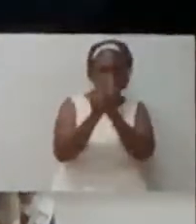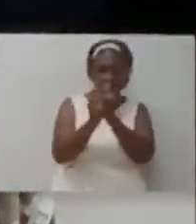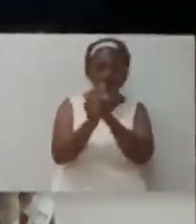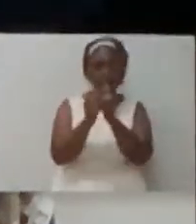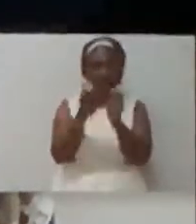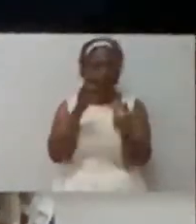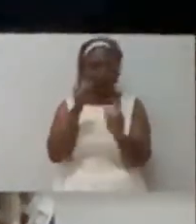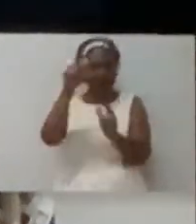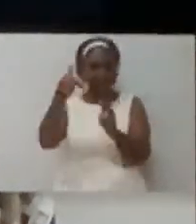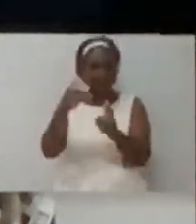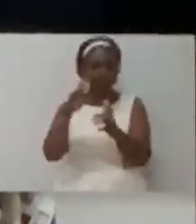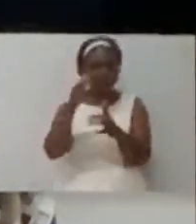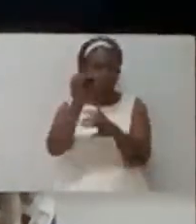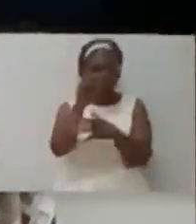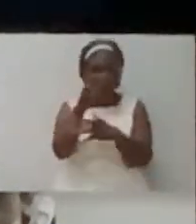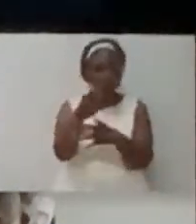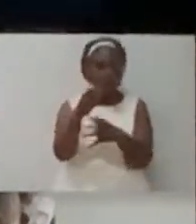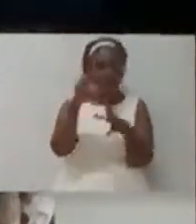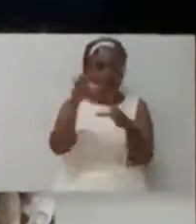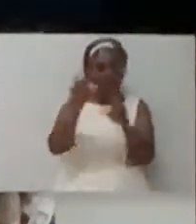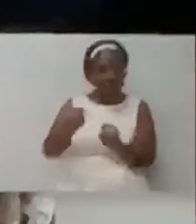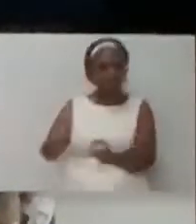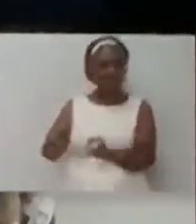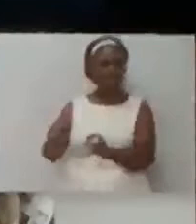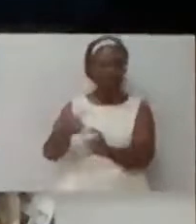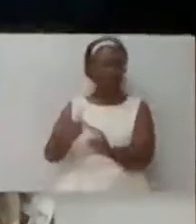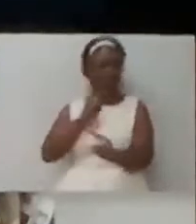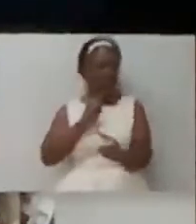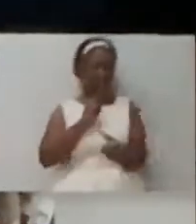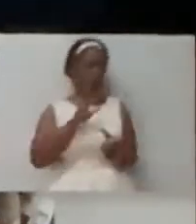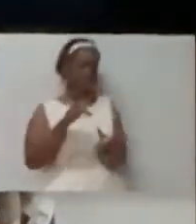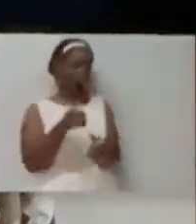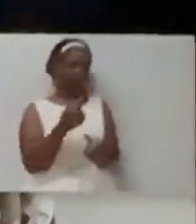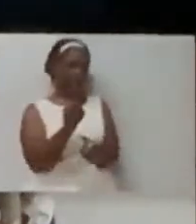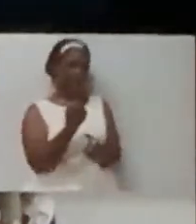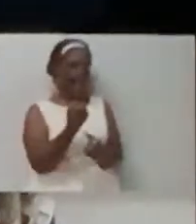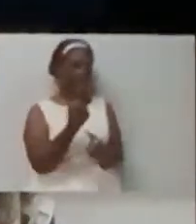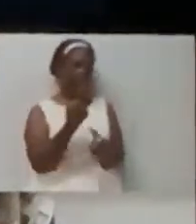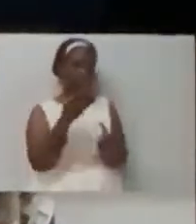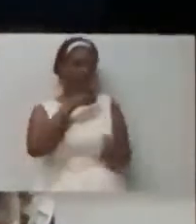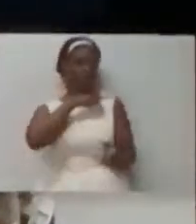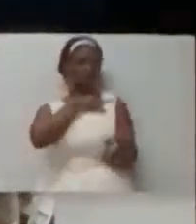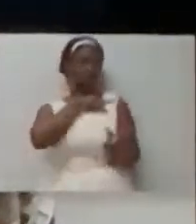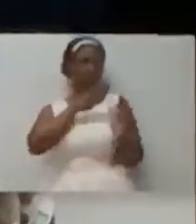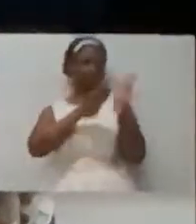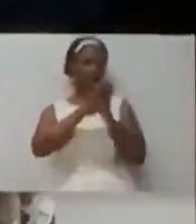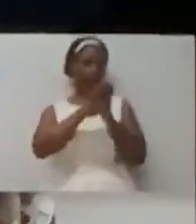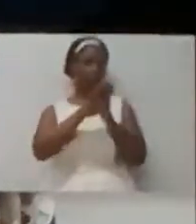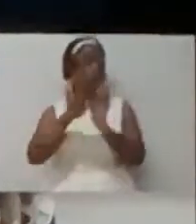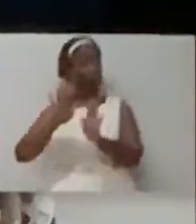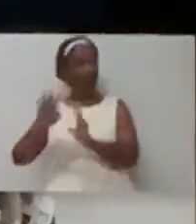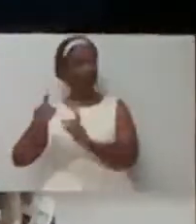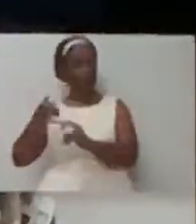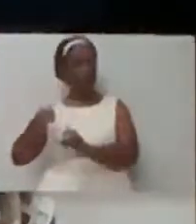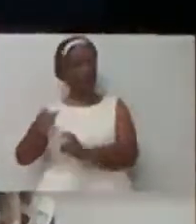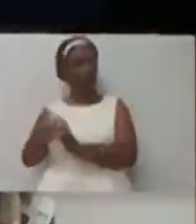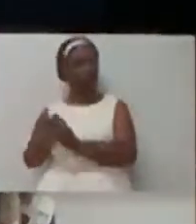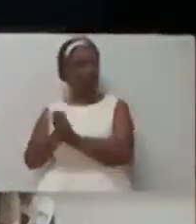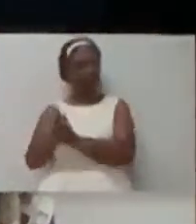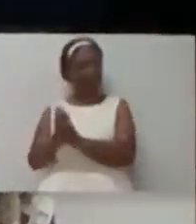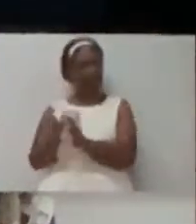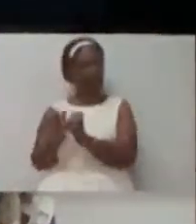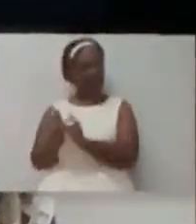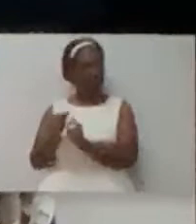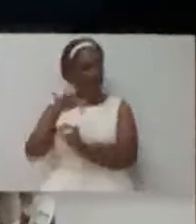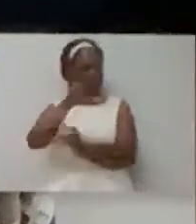and employability. All wonderful things, but I'll focus on only one, personal development, even though I am pretty competitive.